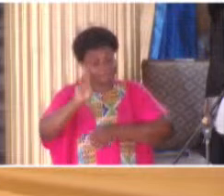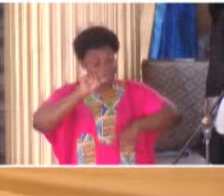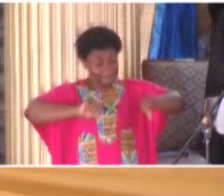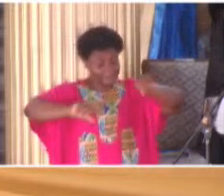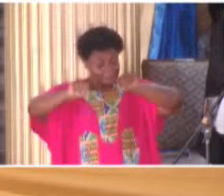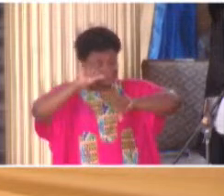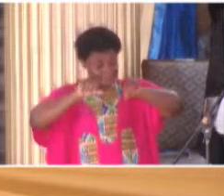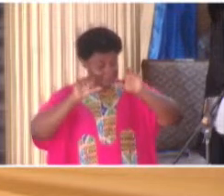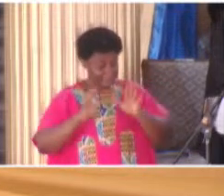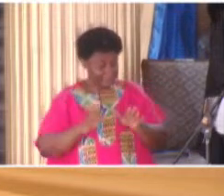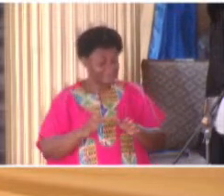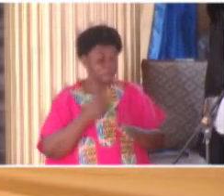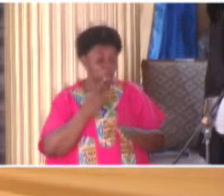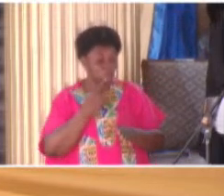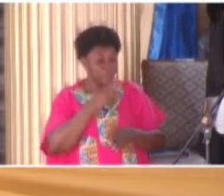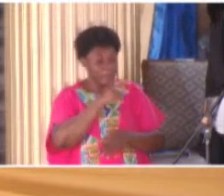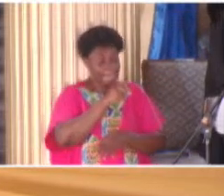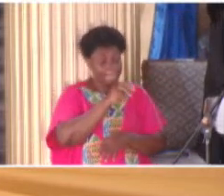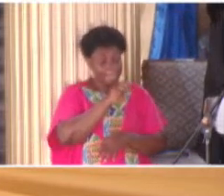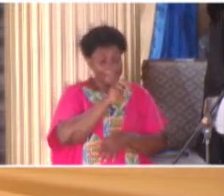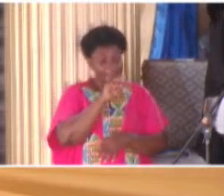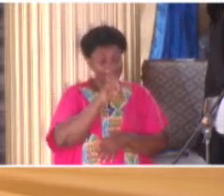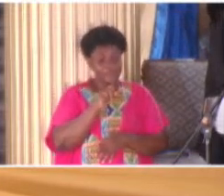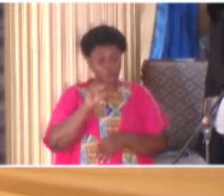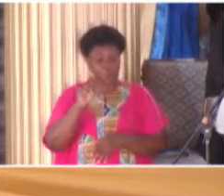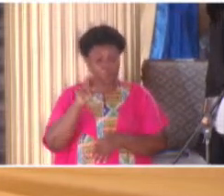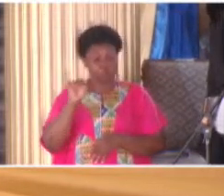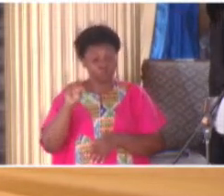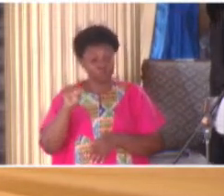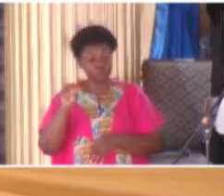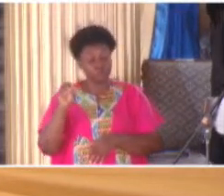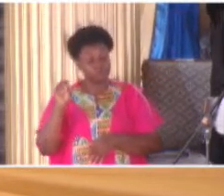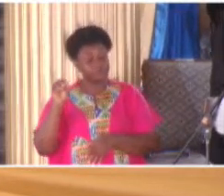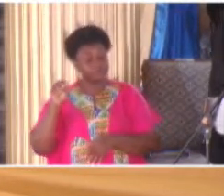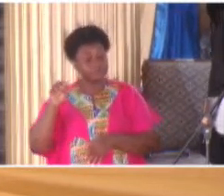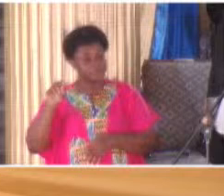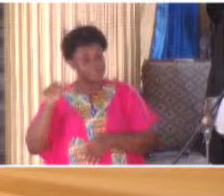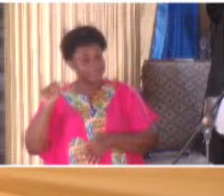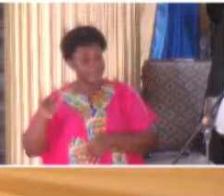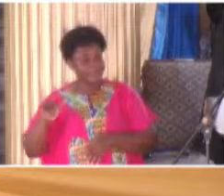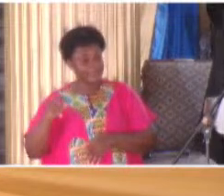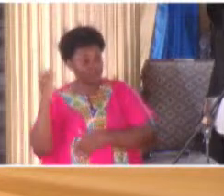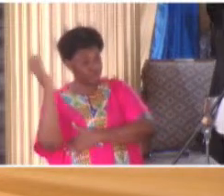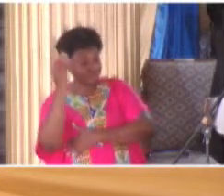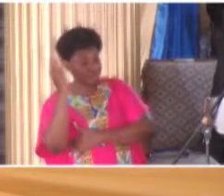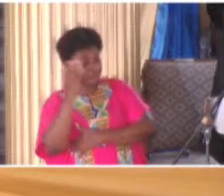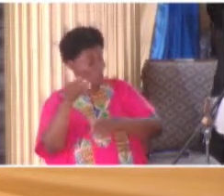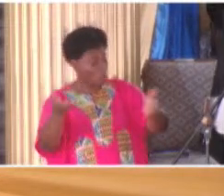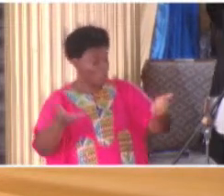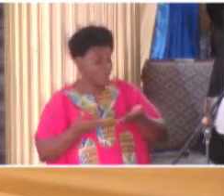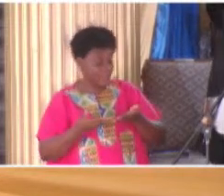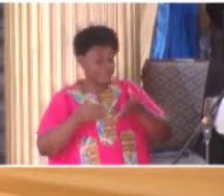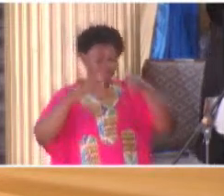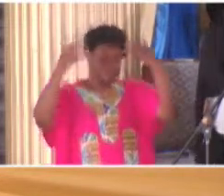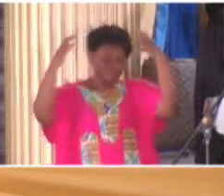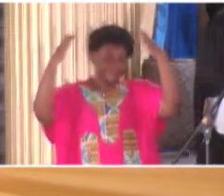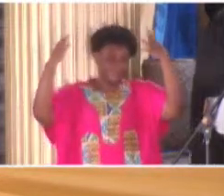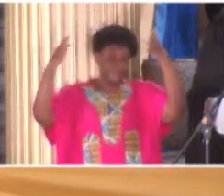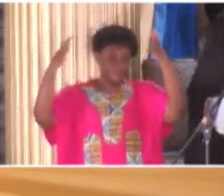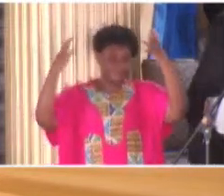Mrs. Mavis Otu-Aye, to make introductory remarks and to take over proceedings. Please let's welcome her with a round of